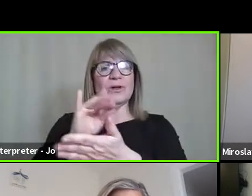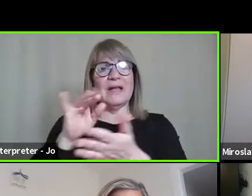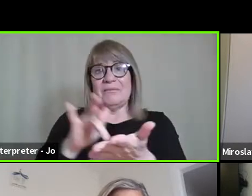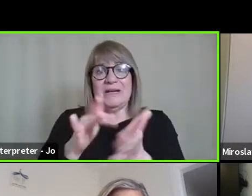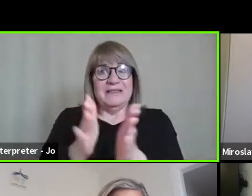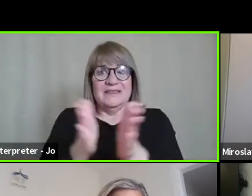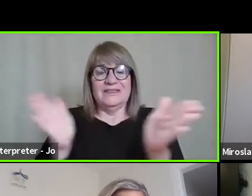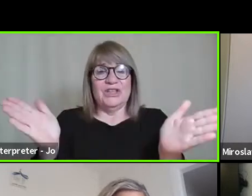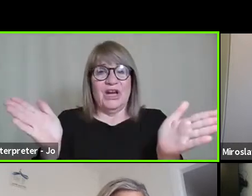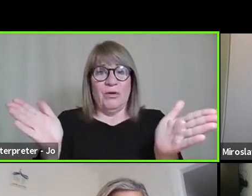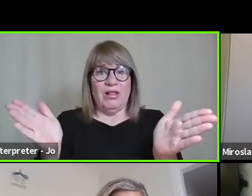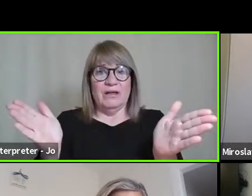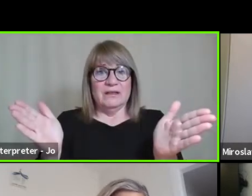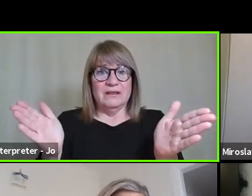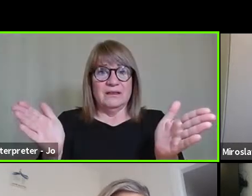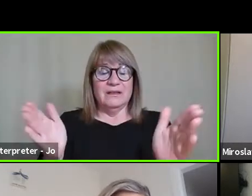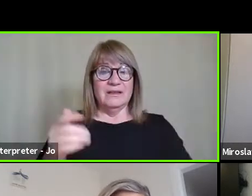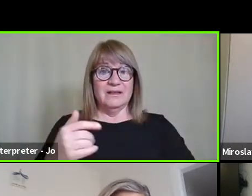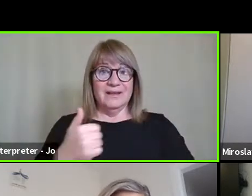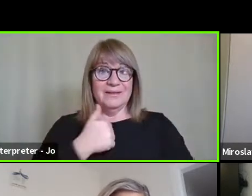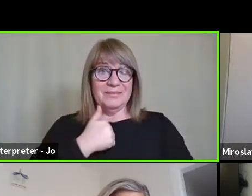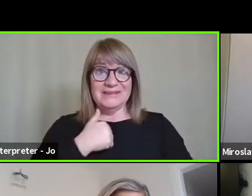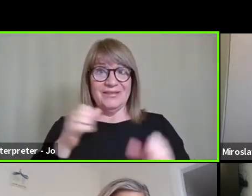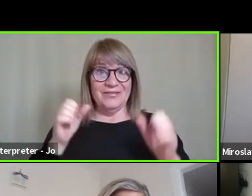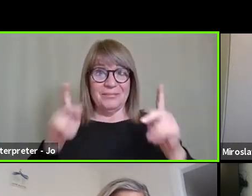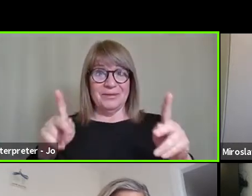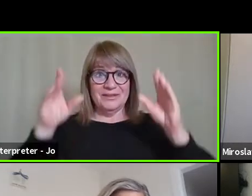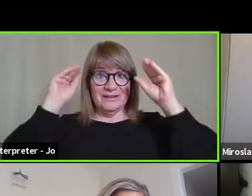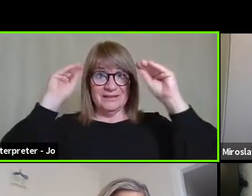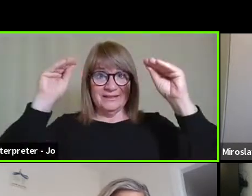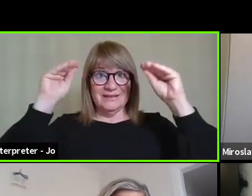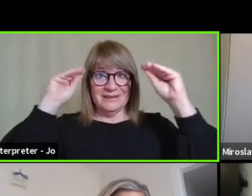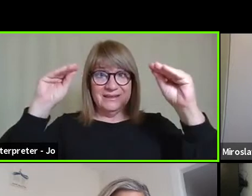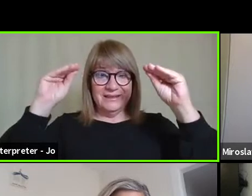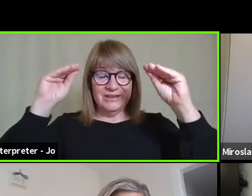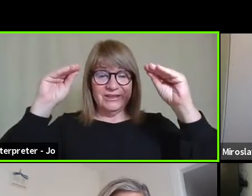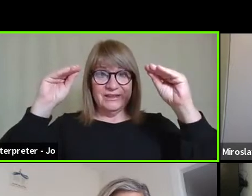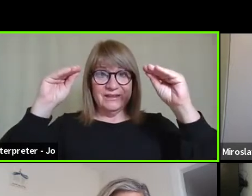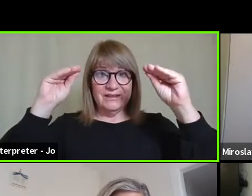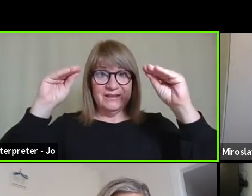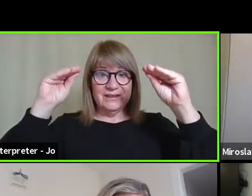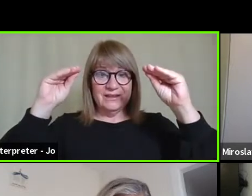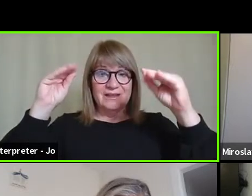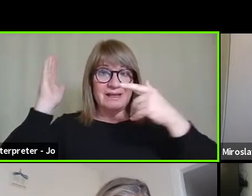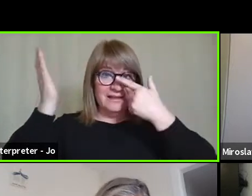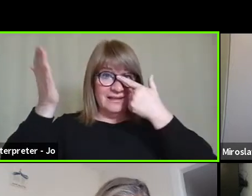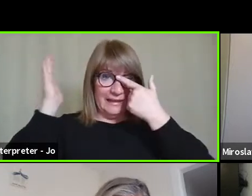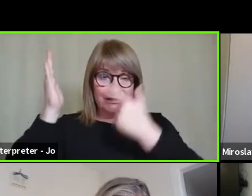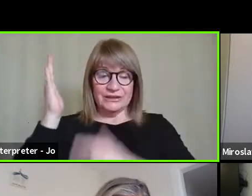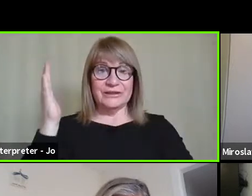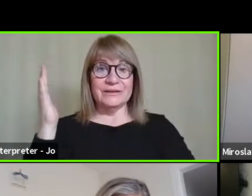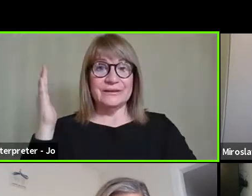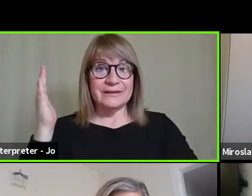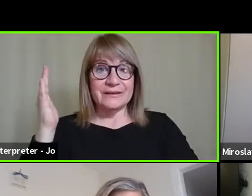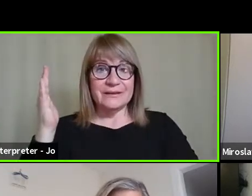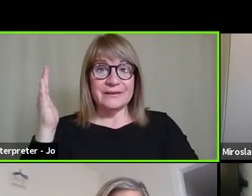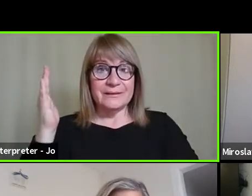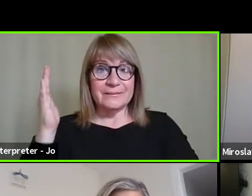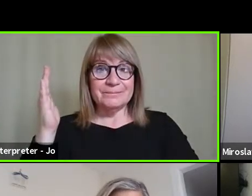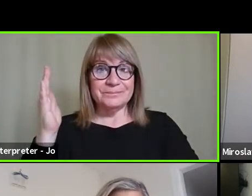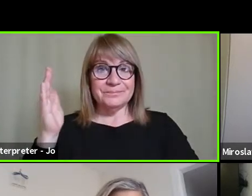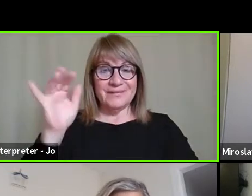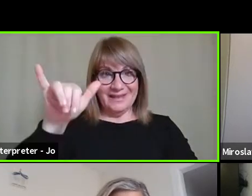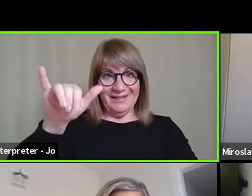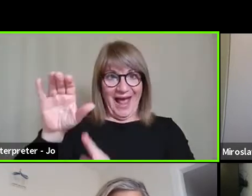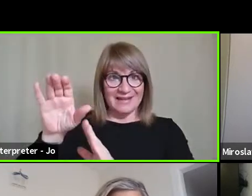general and i had the opportunity to teach a a to have a lecture in that um that block that